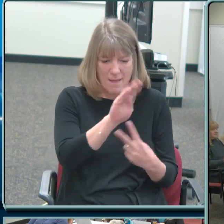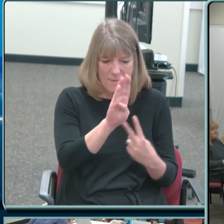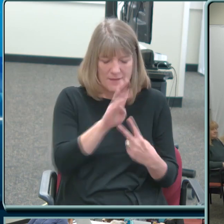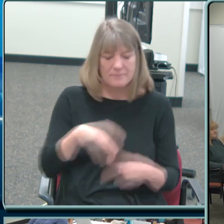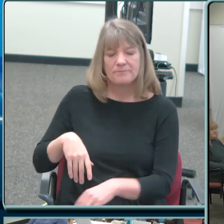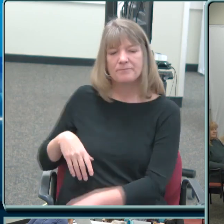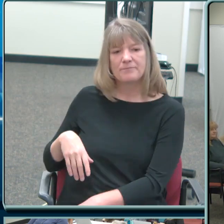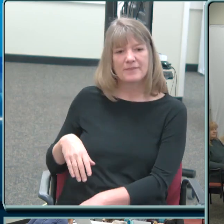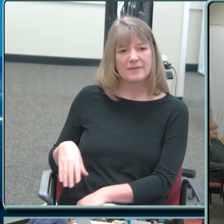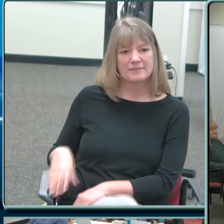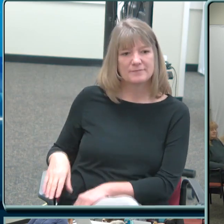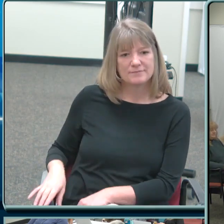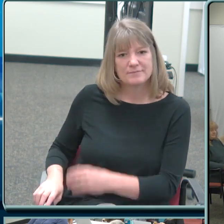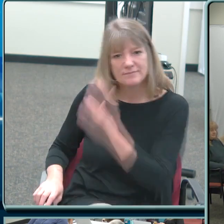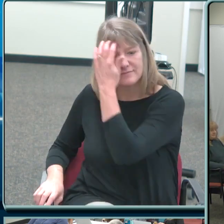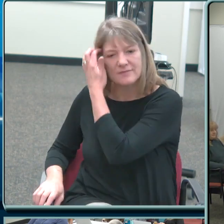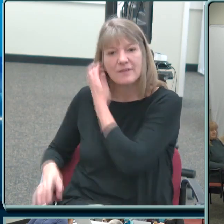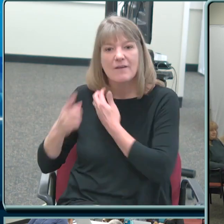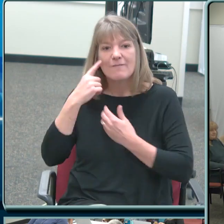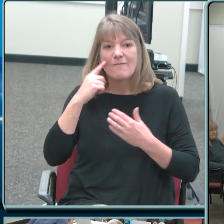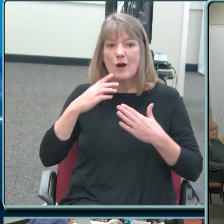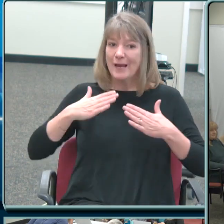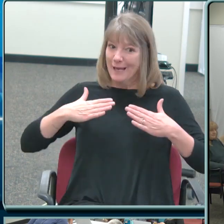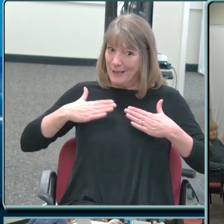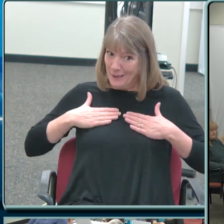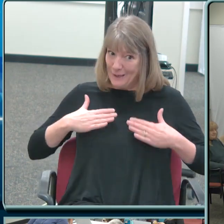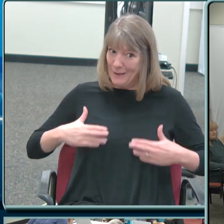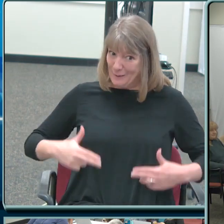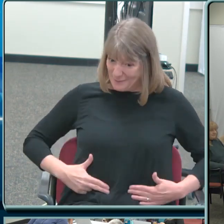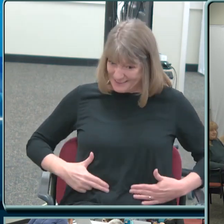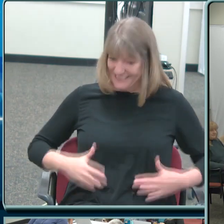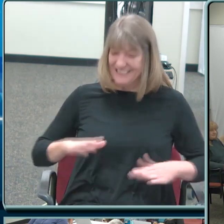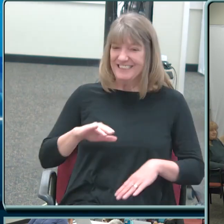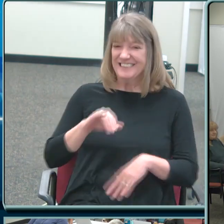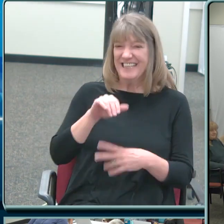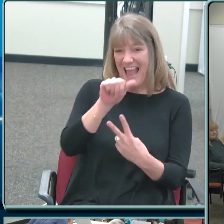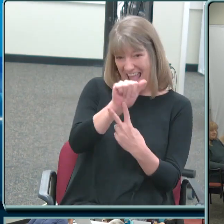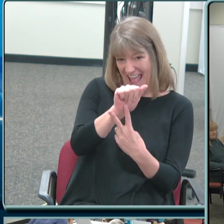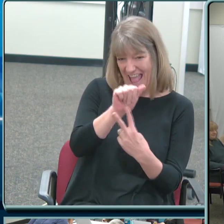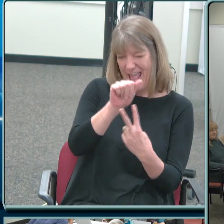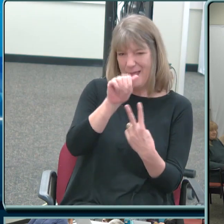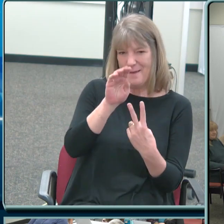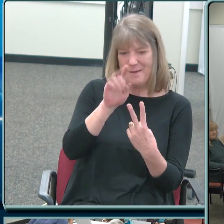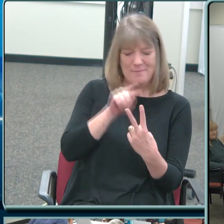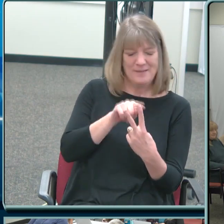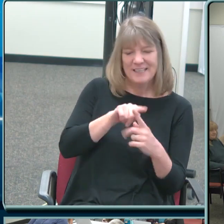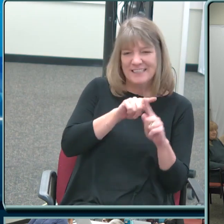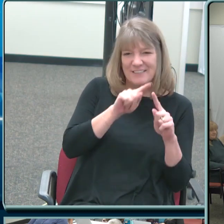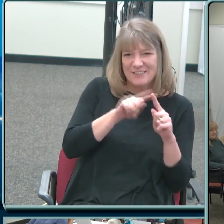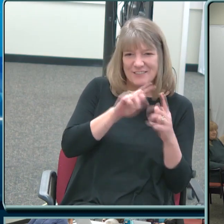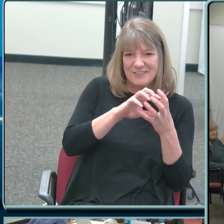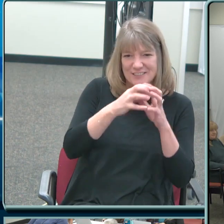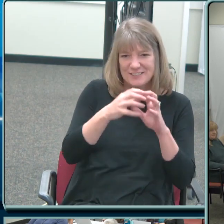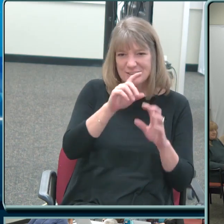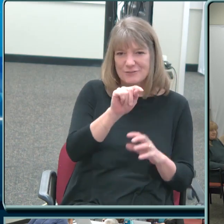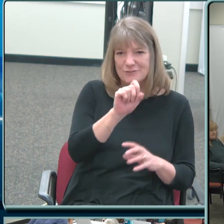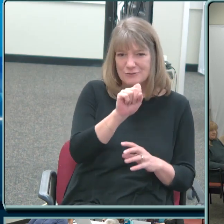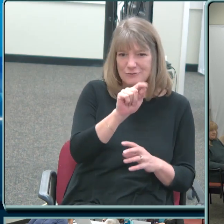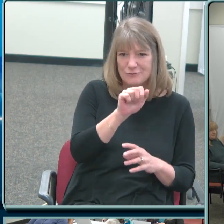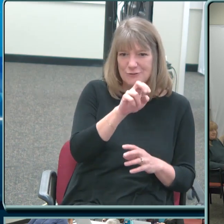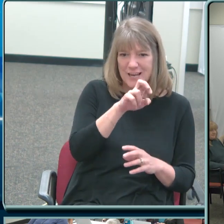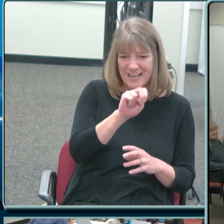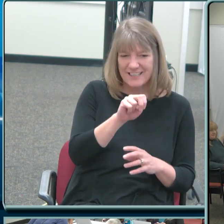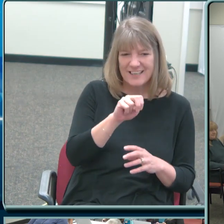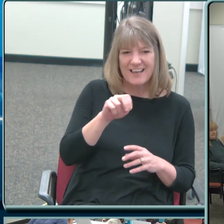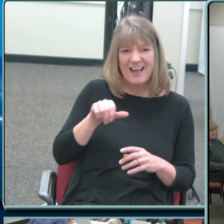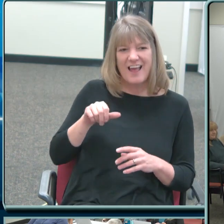Well, so for human diseases, Yes. we have influenza type A, and there's different strains based on two other letters, our